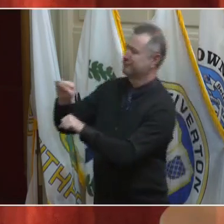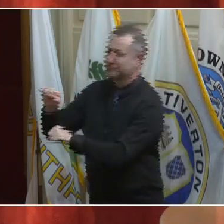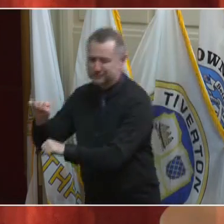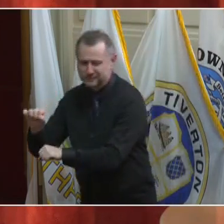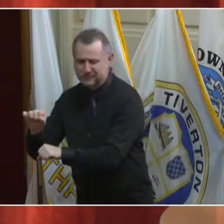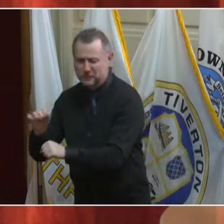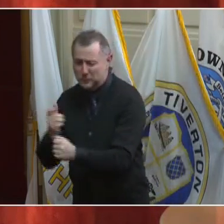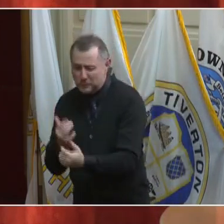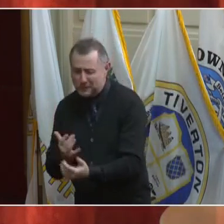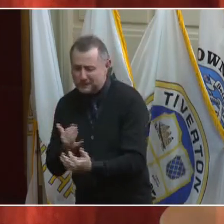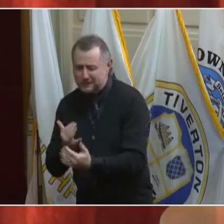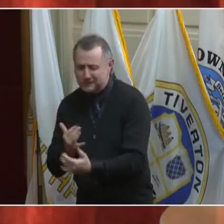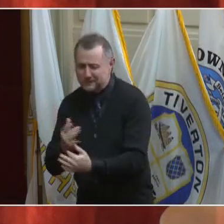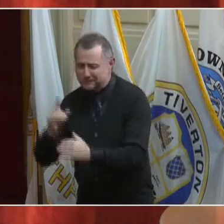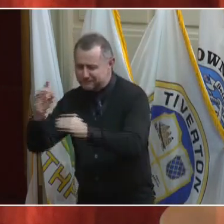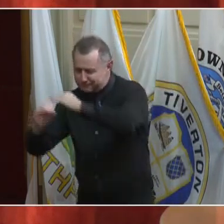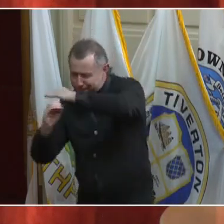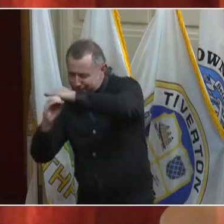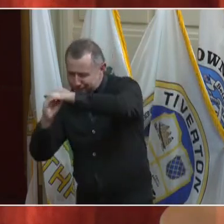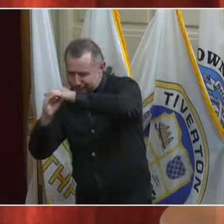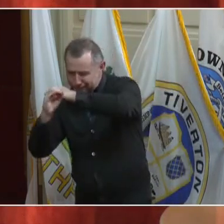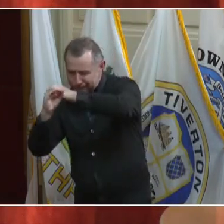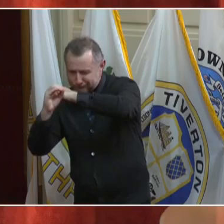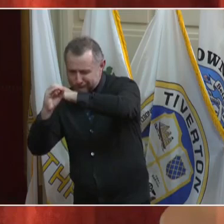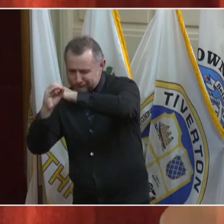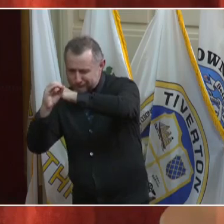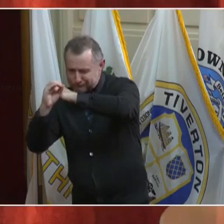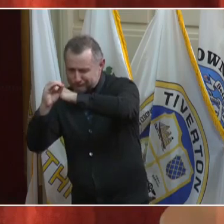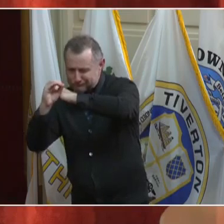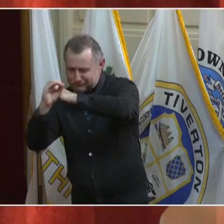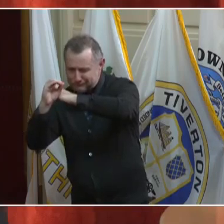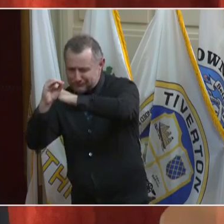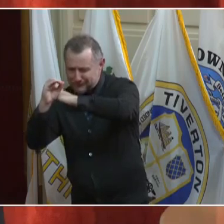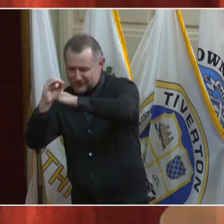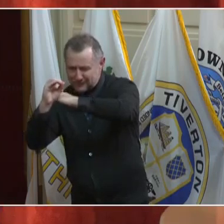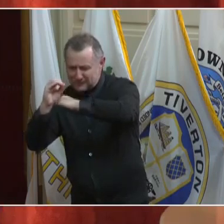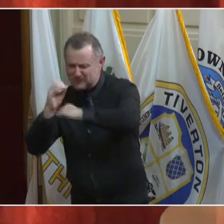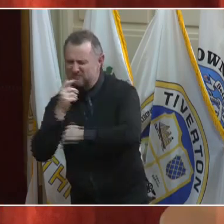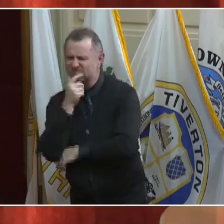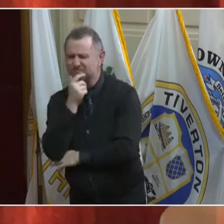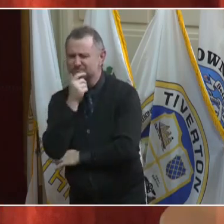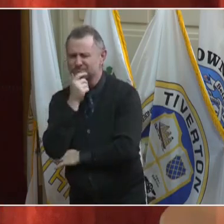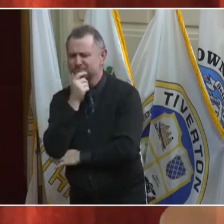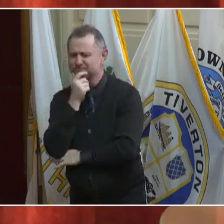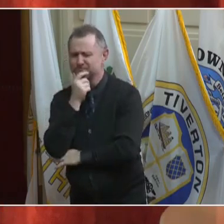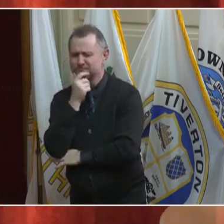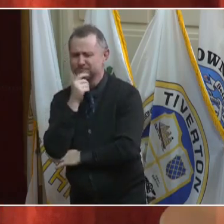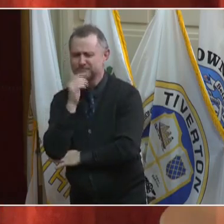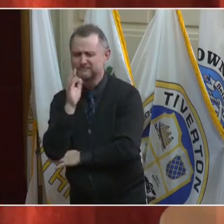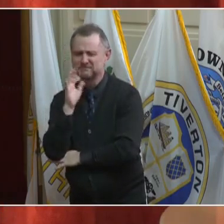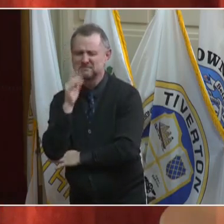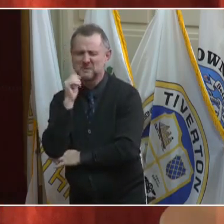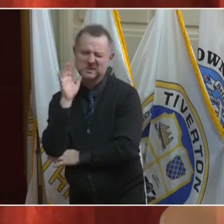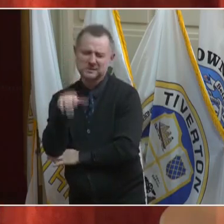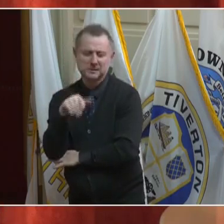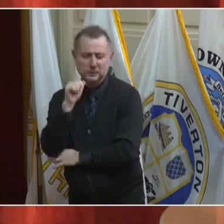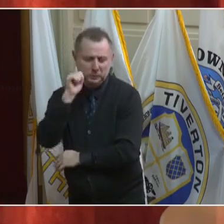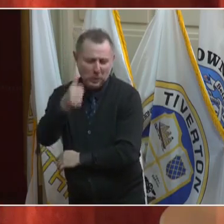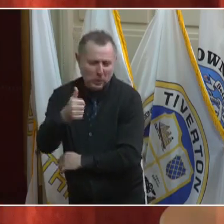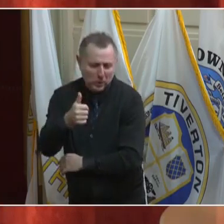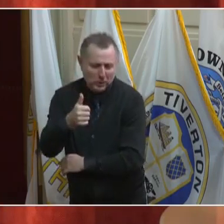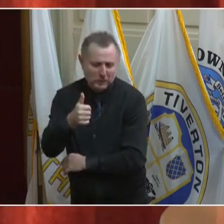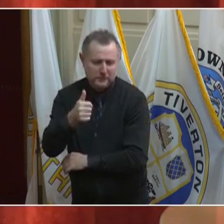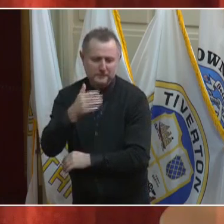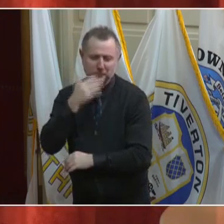sunrise. As the sun is rising, he again thinks to himself, maybe tomorrow's sunrise will be